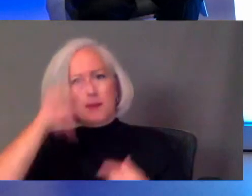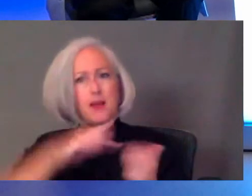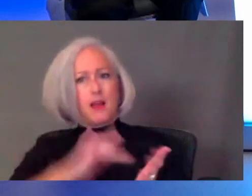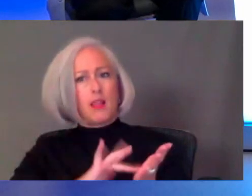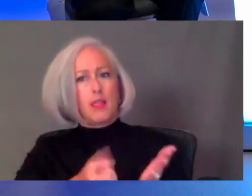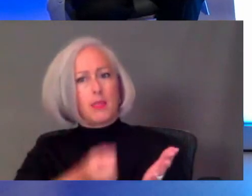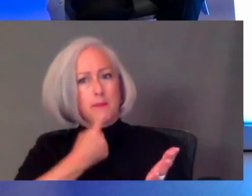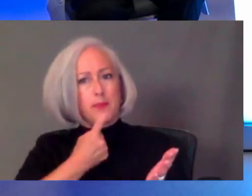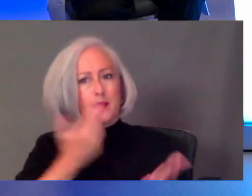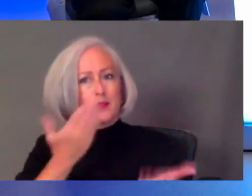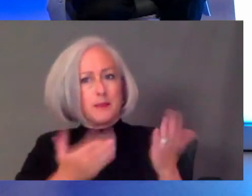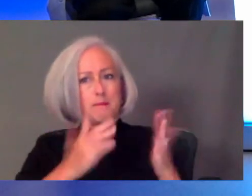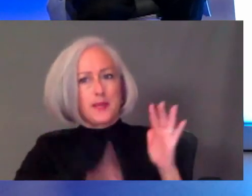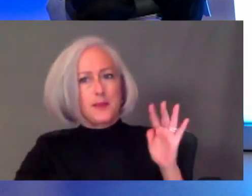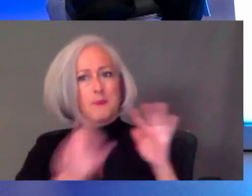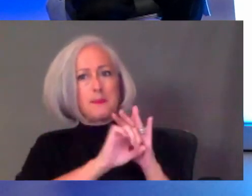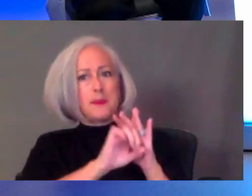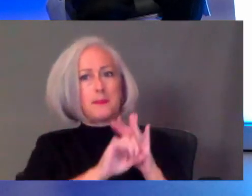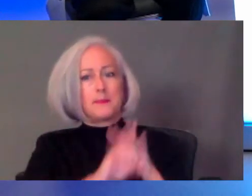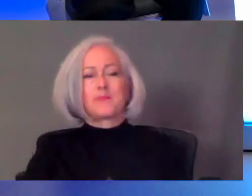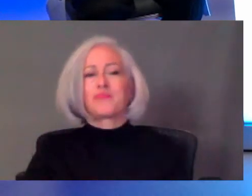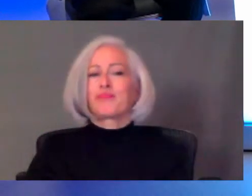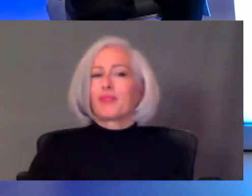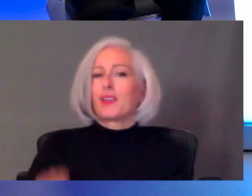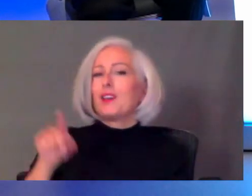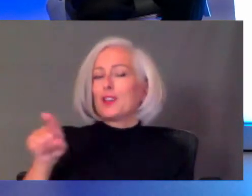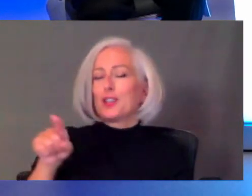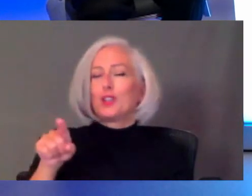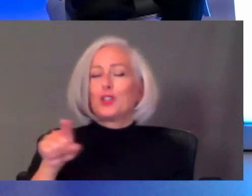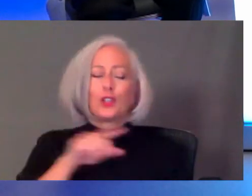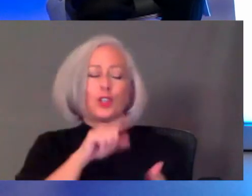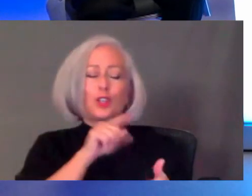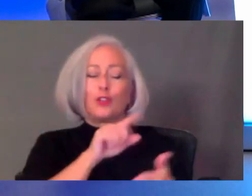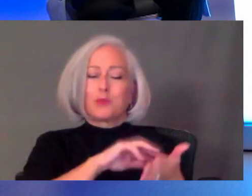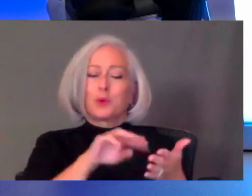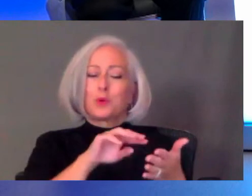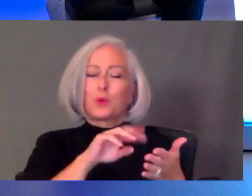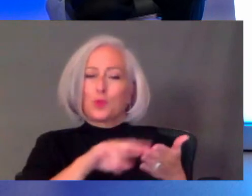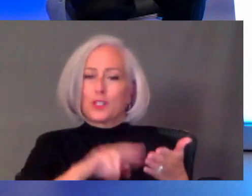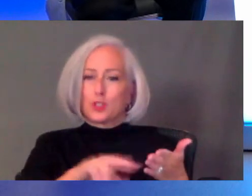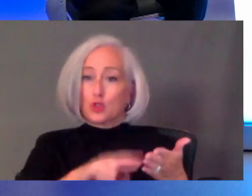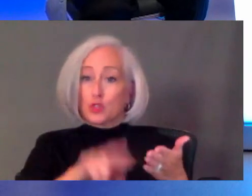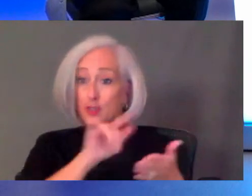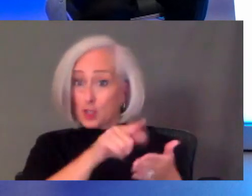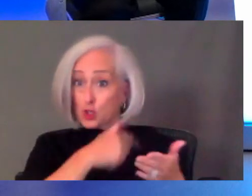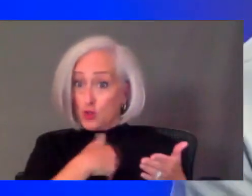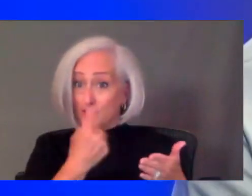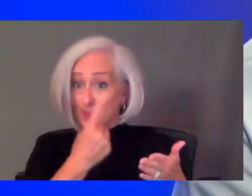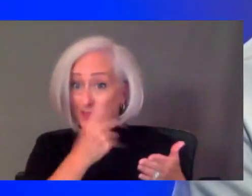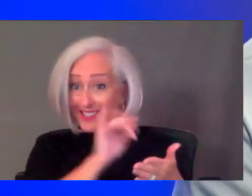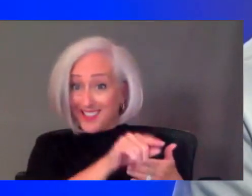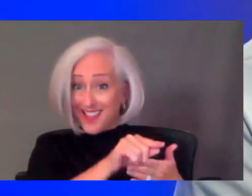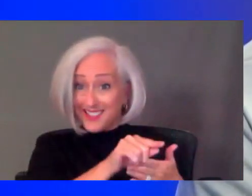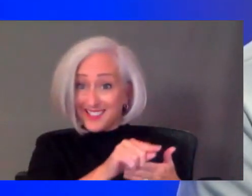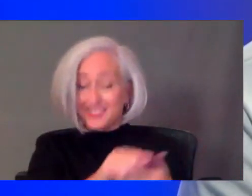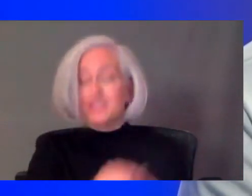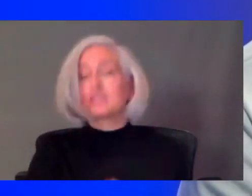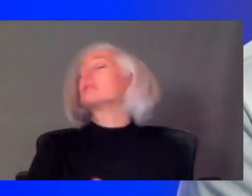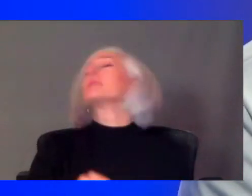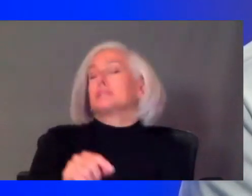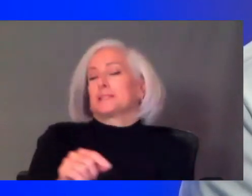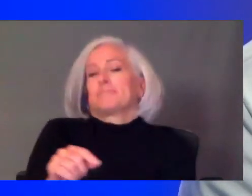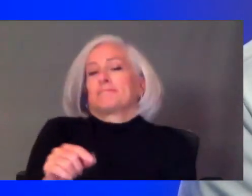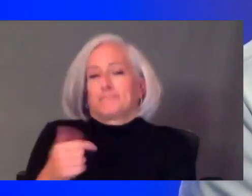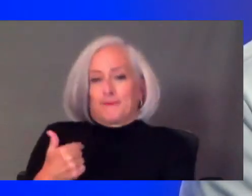pill that we were studying, it did not meet the primary endpoint in terms of efficacy, and therefore it did not move on. So